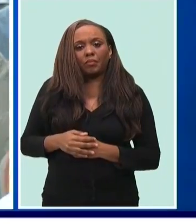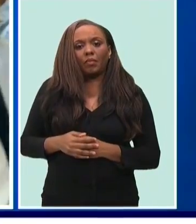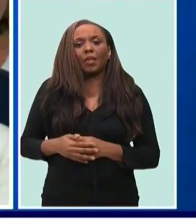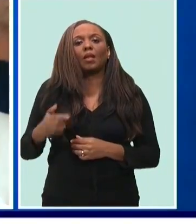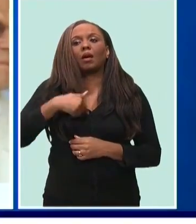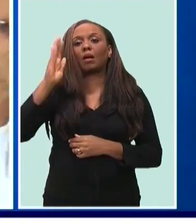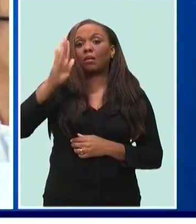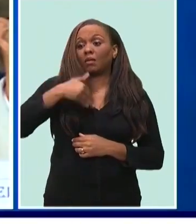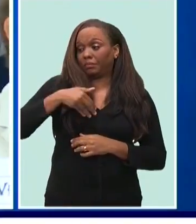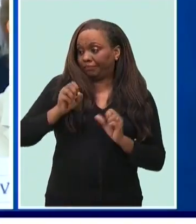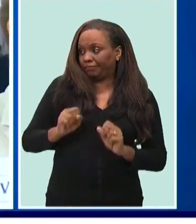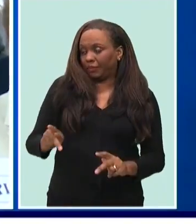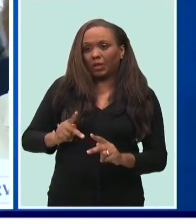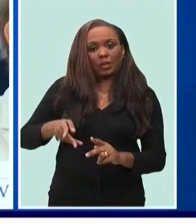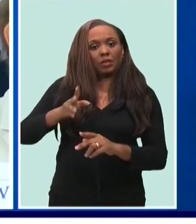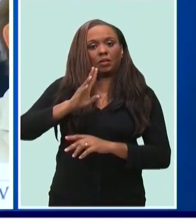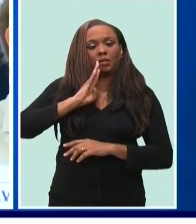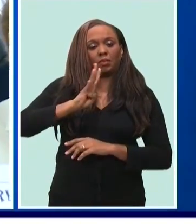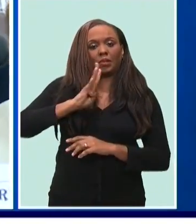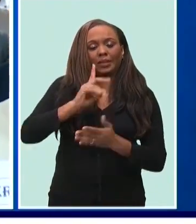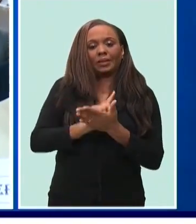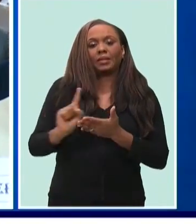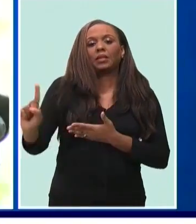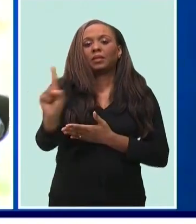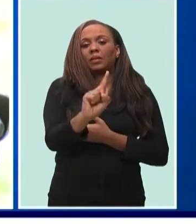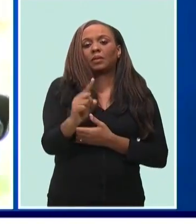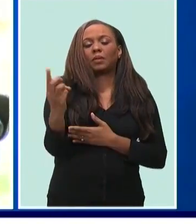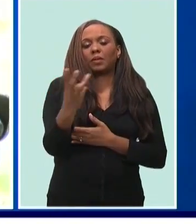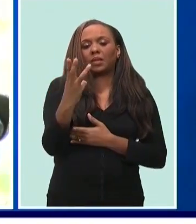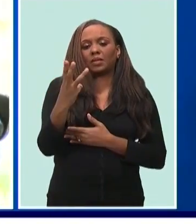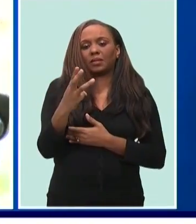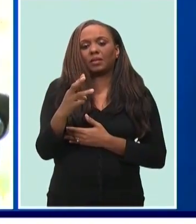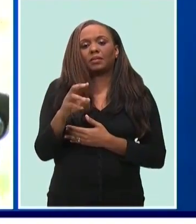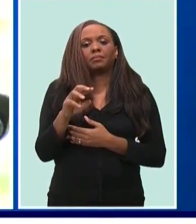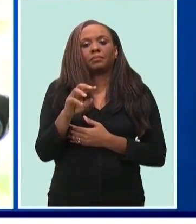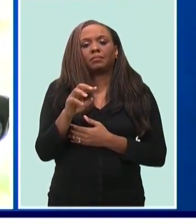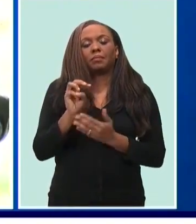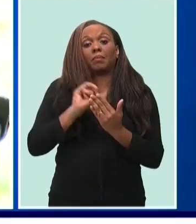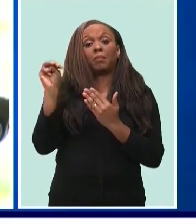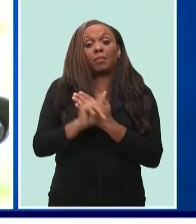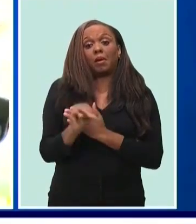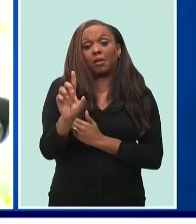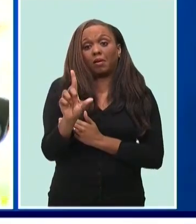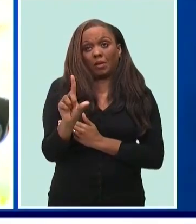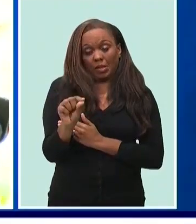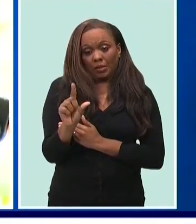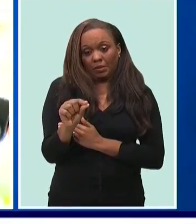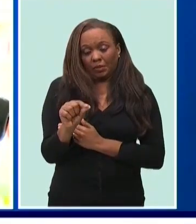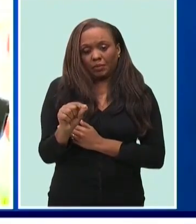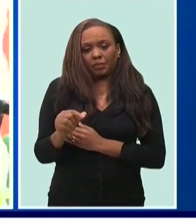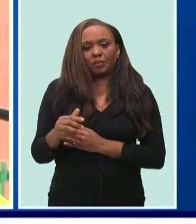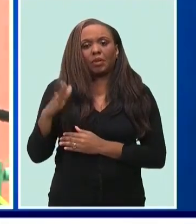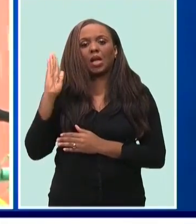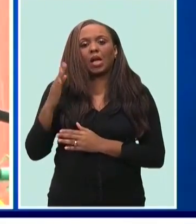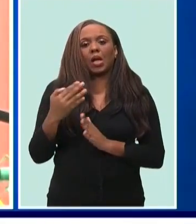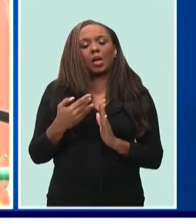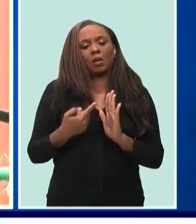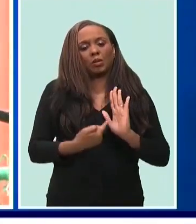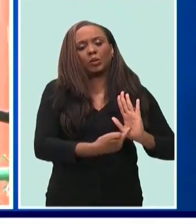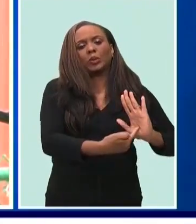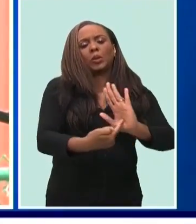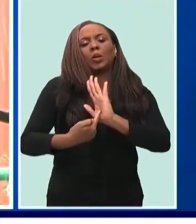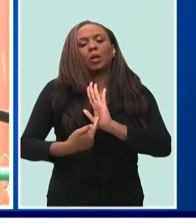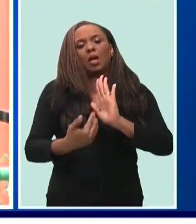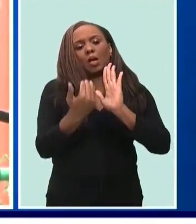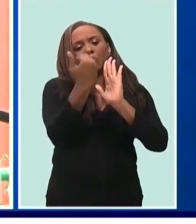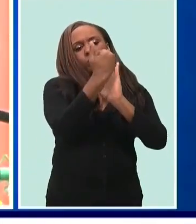at greater length next week, Wednesday, on the 20th, where we will map out not